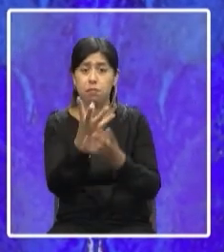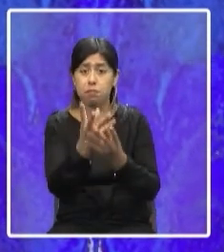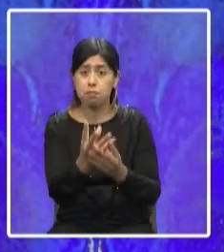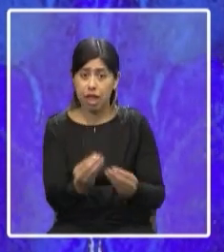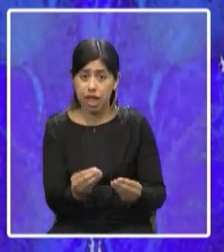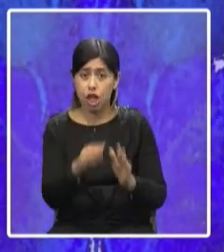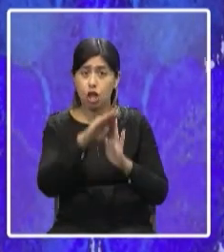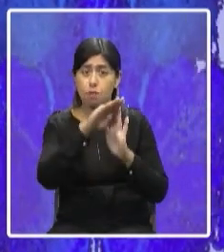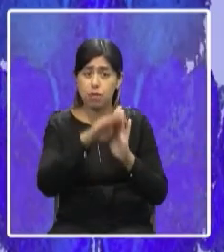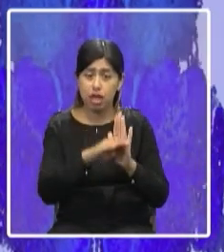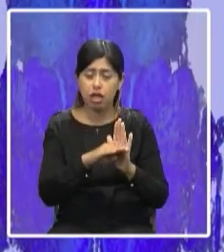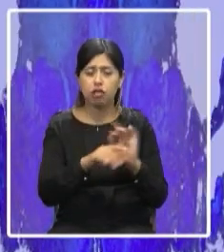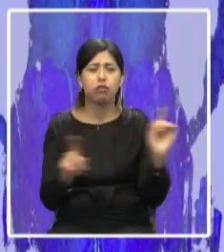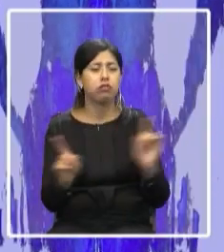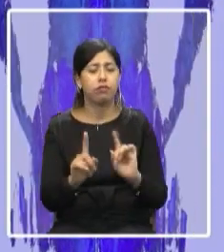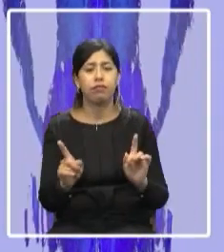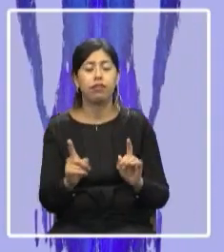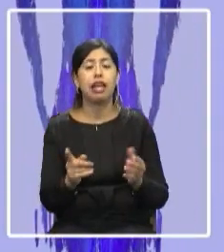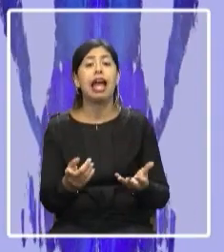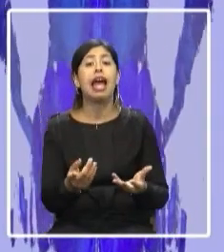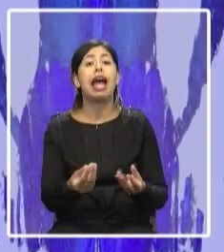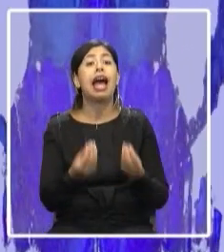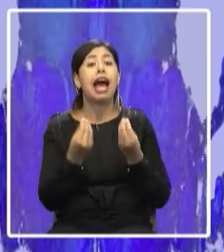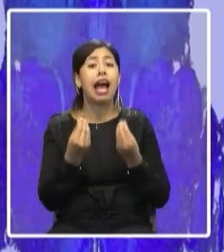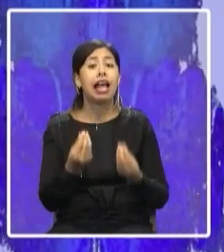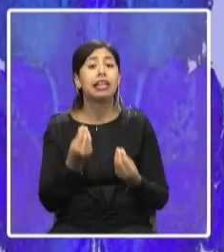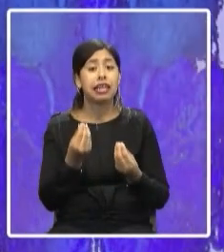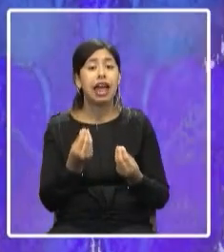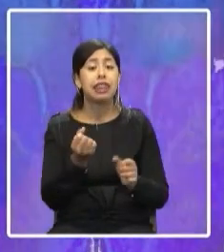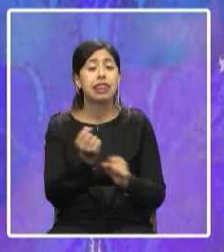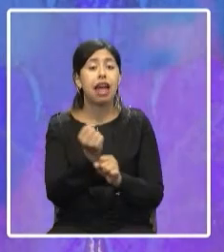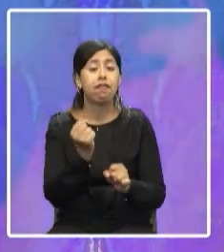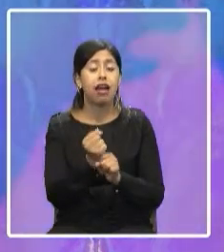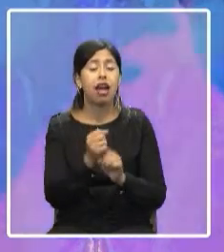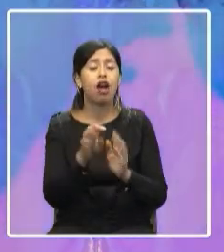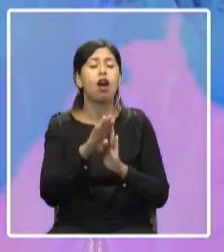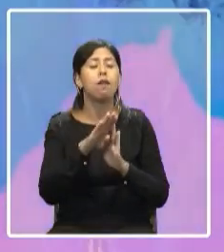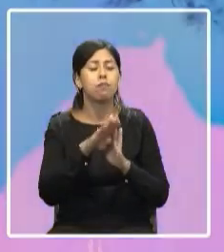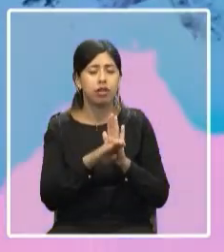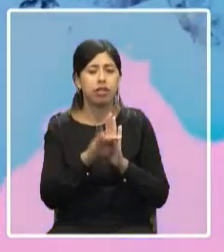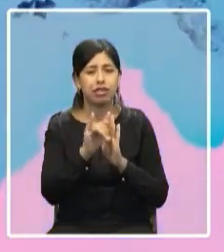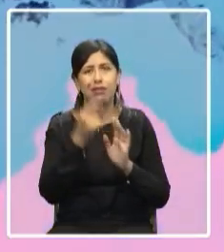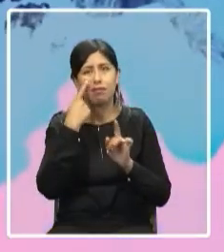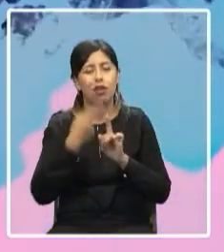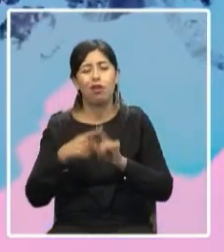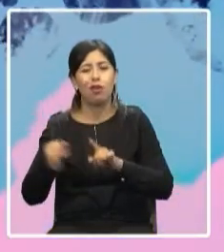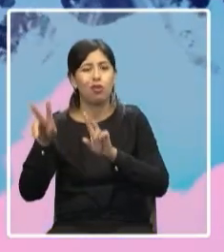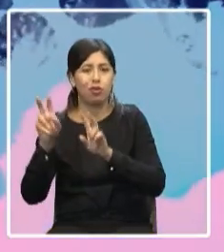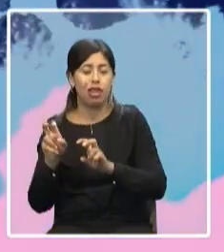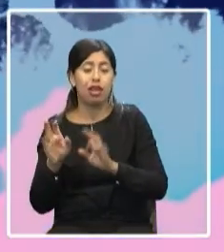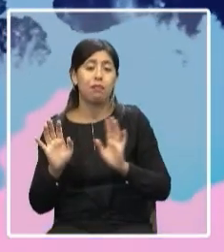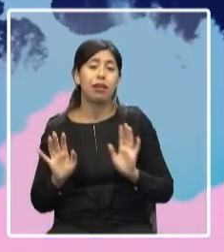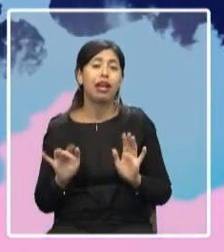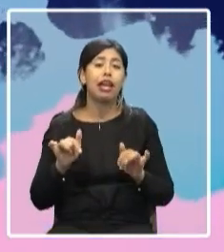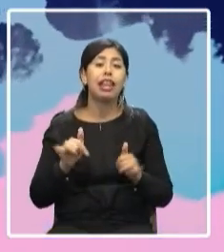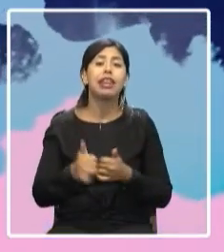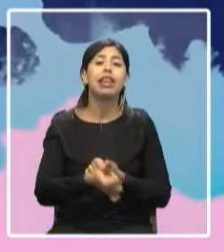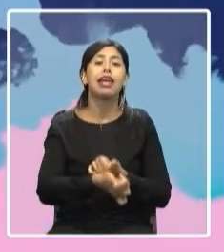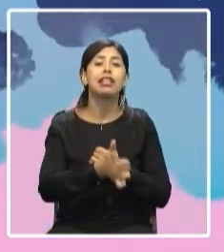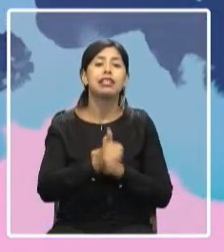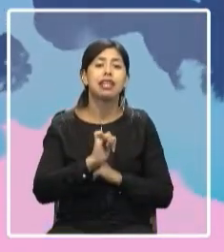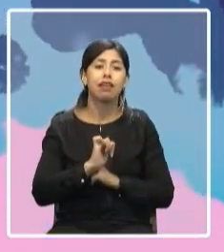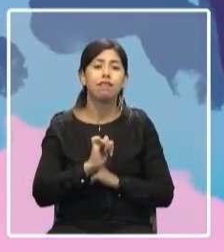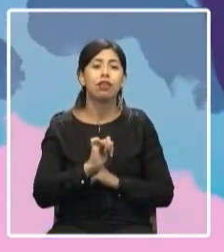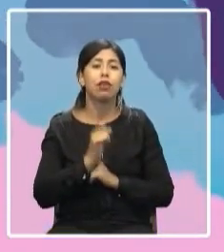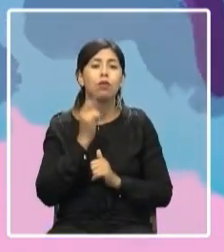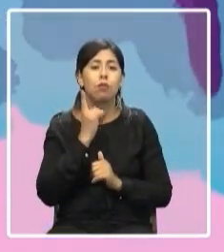about today, but we'd be delighted to speak about on another occasion. The challenge is shaping the future of work. As